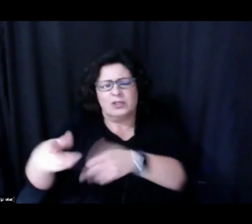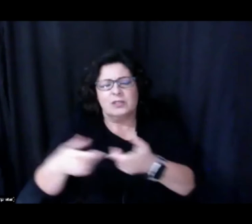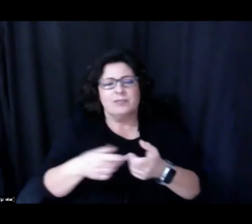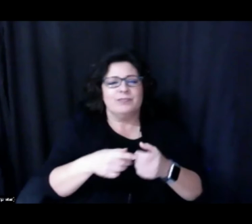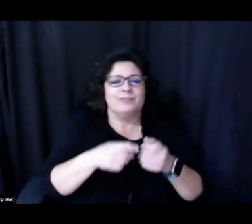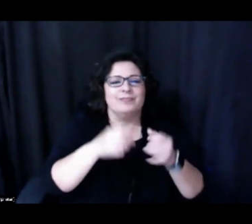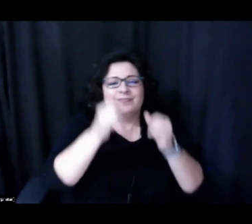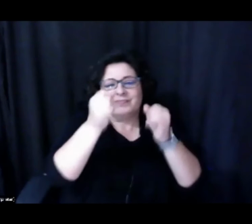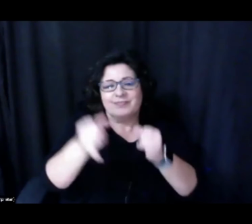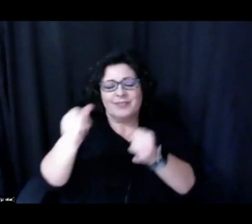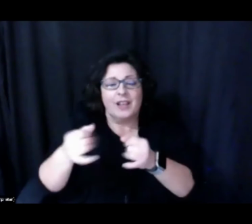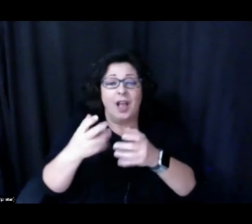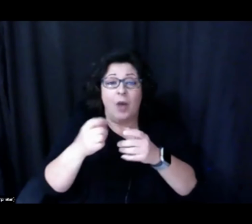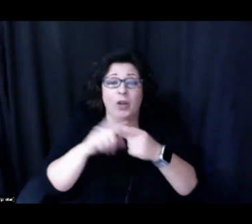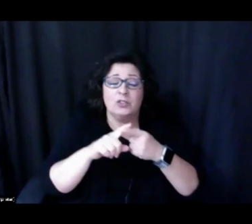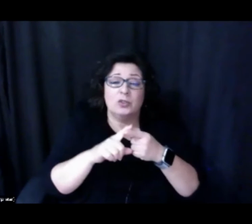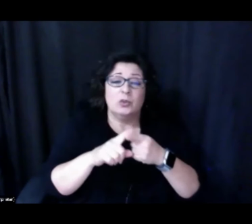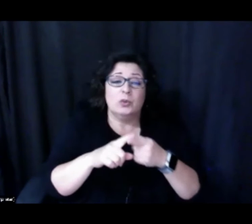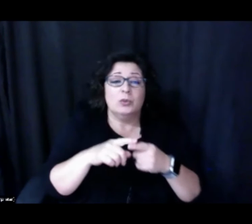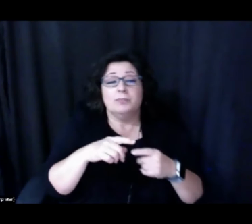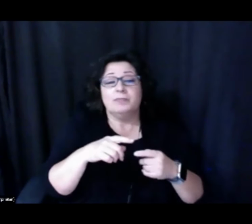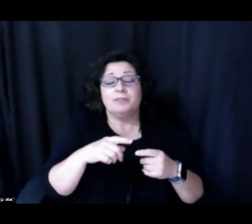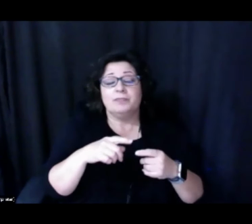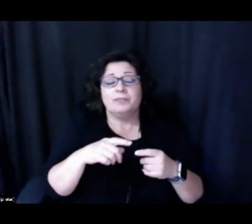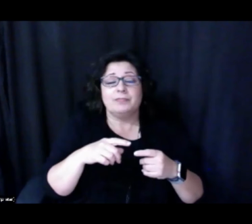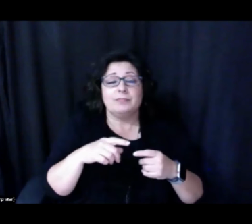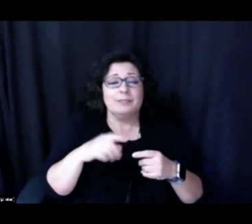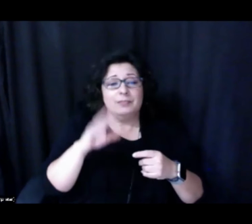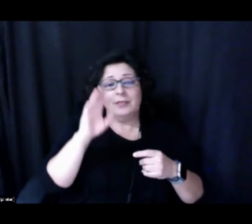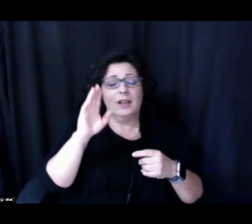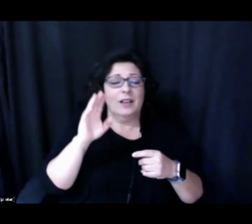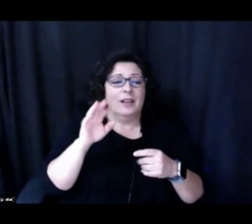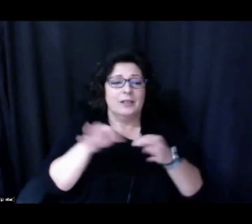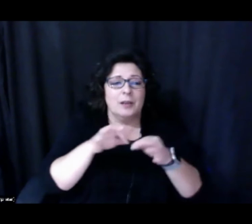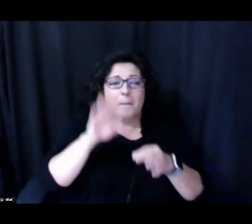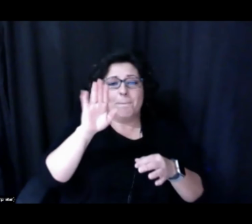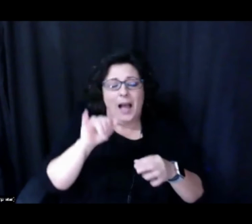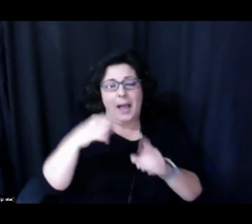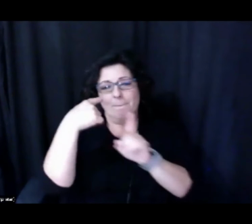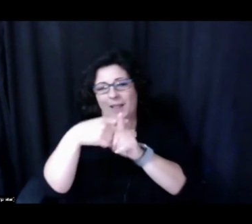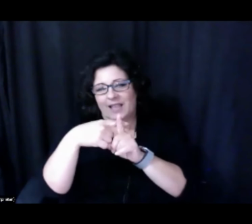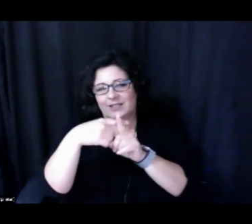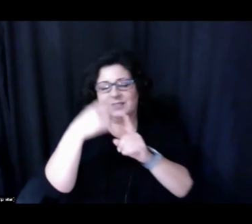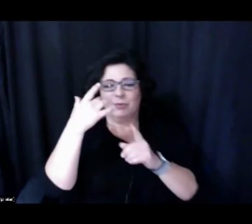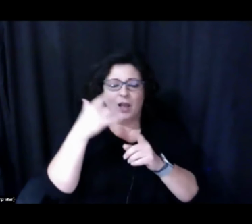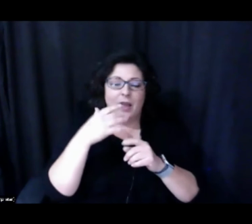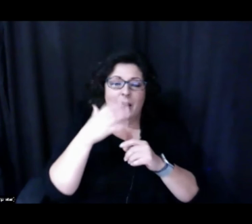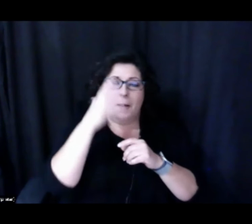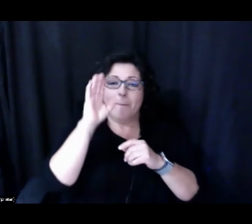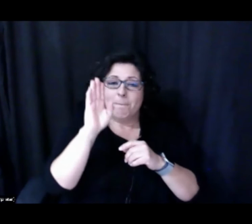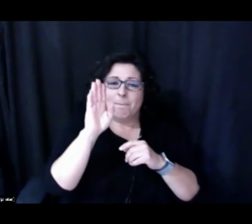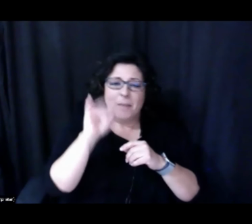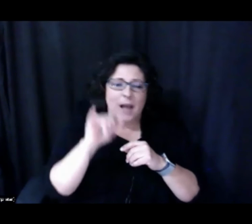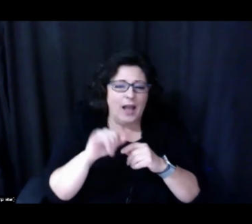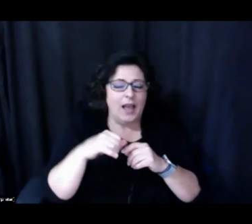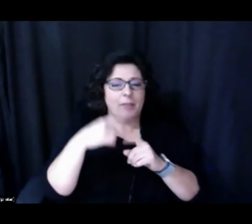highlight bisexual folks. And I have the term bi plus up here because bi and bisexual is kind of an